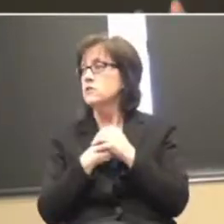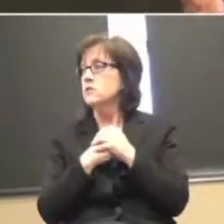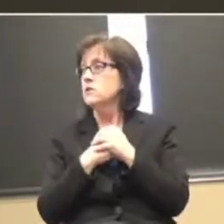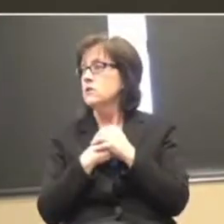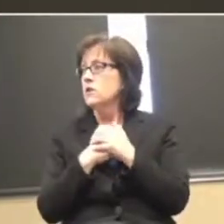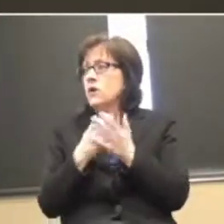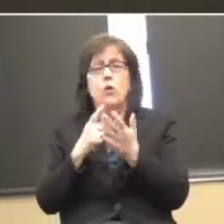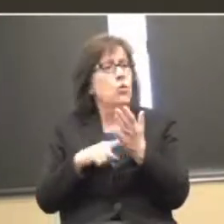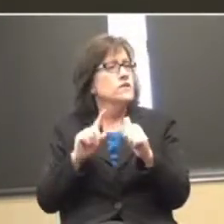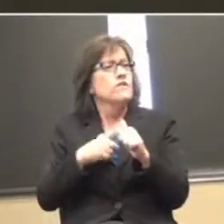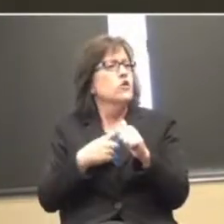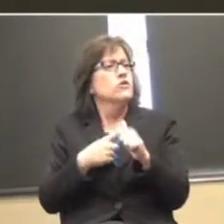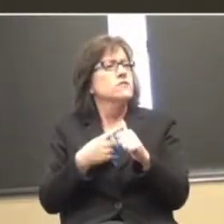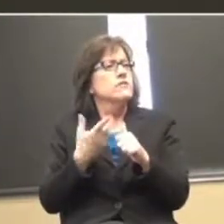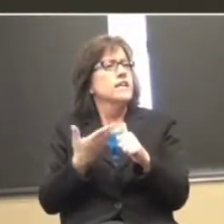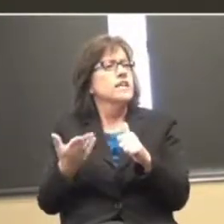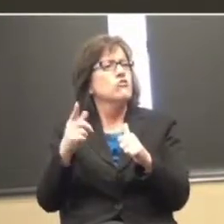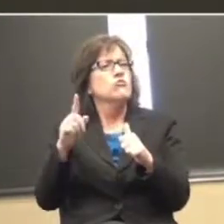I have, what's the first thing I have to do?